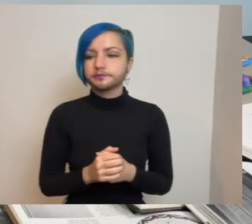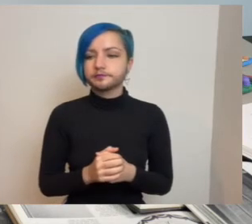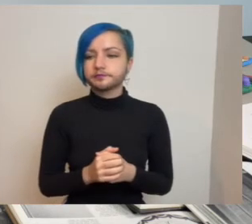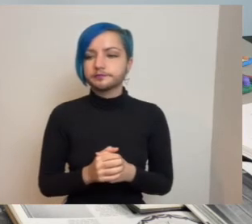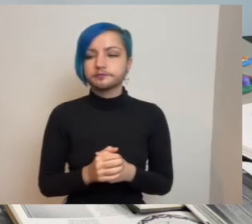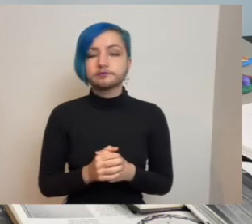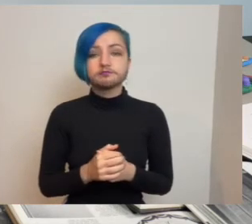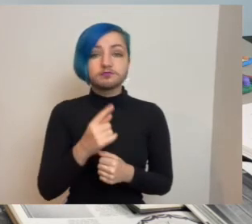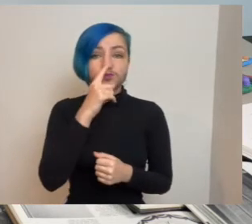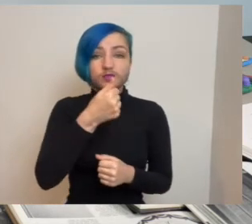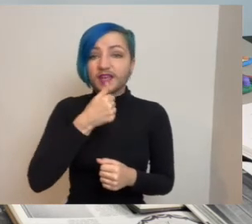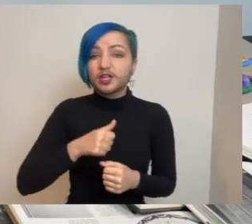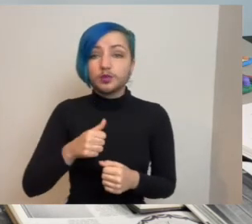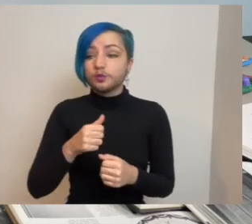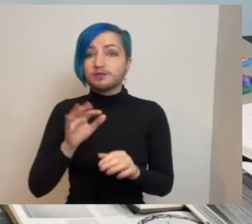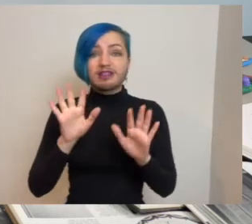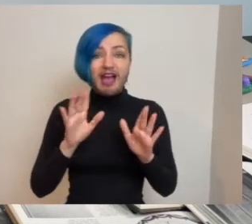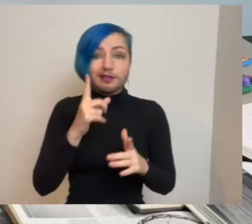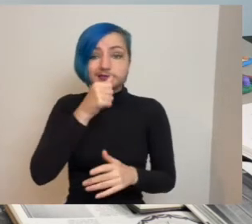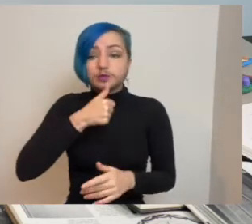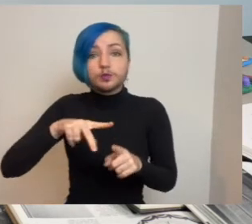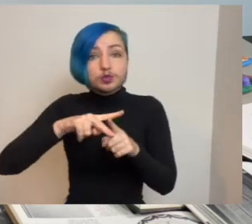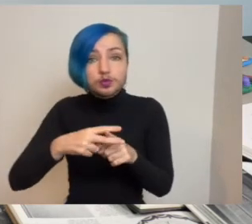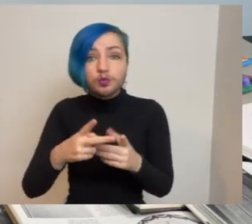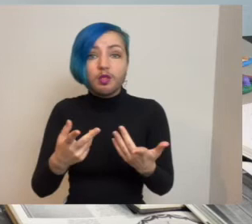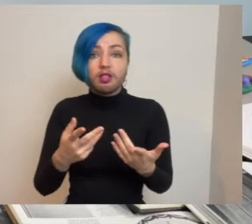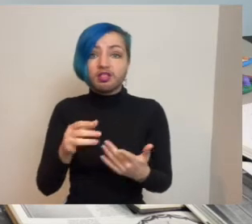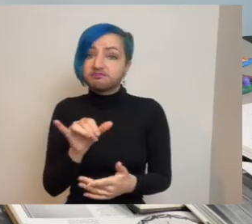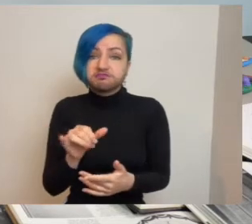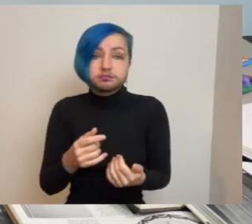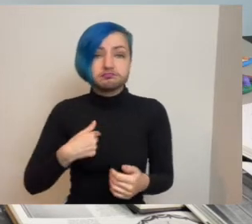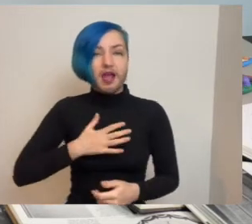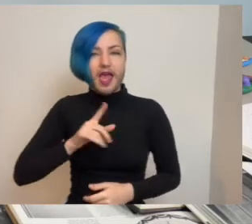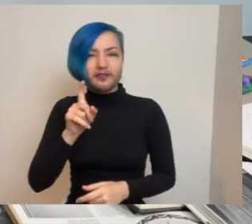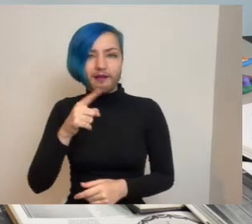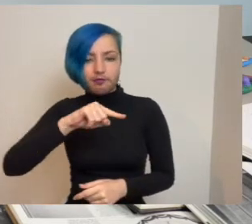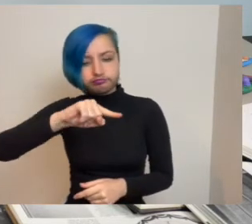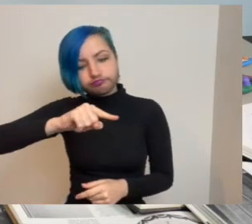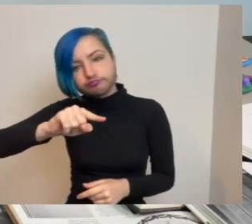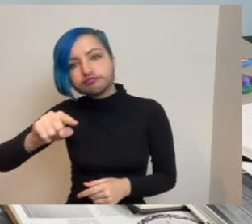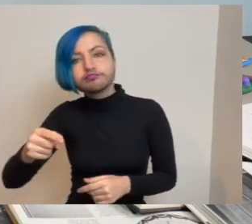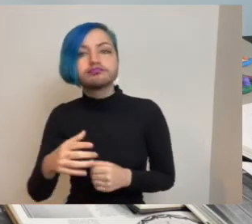You can use tools, you can use your hands. I quite like just using my finger for this bit.